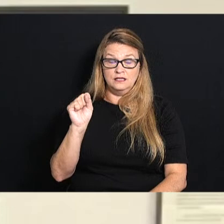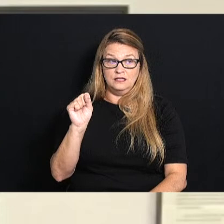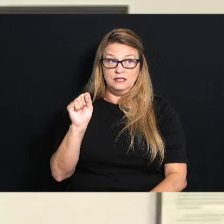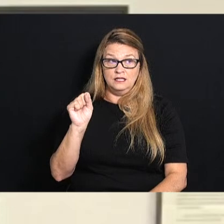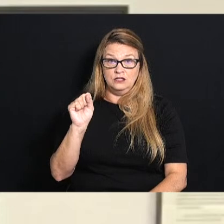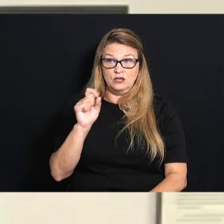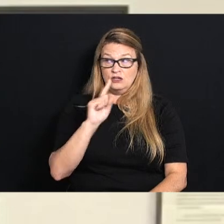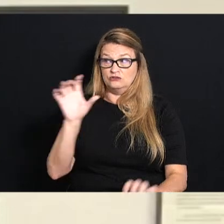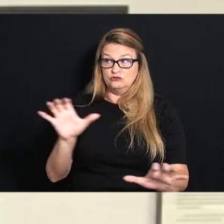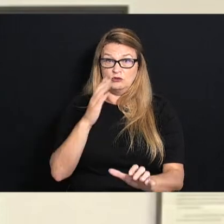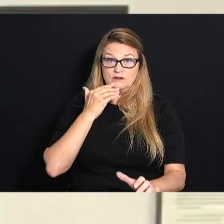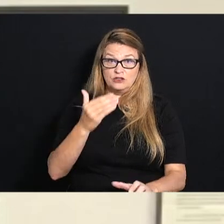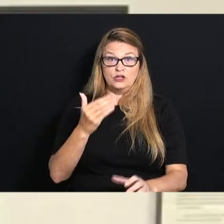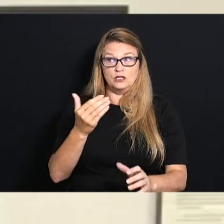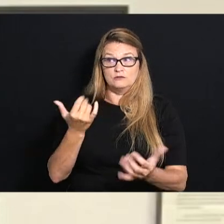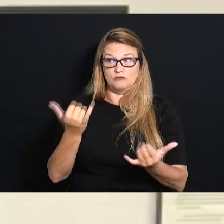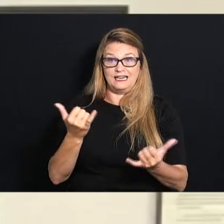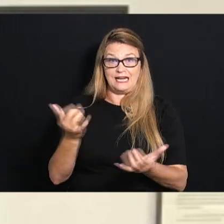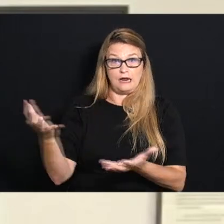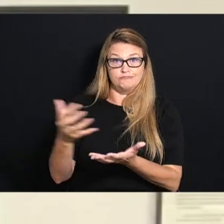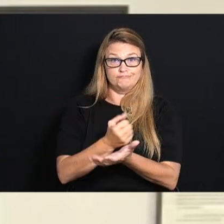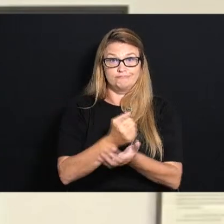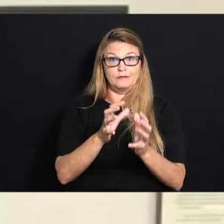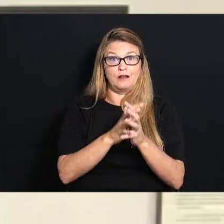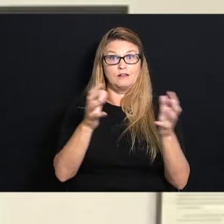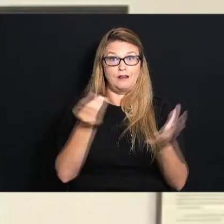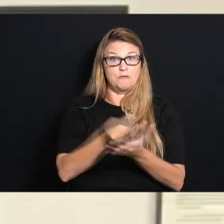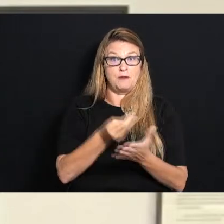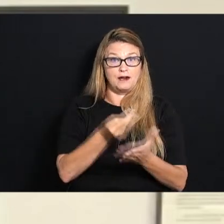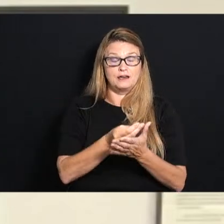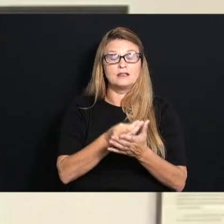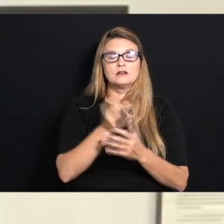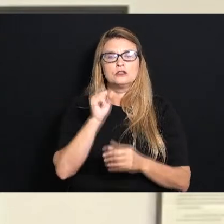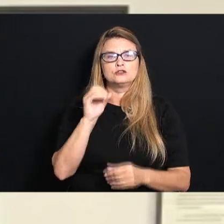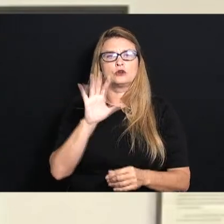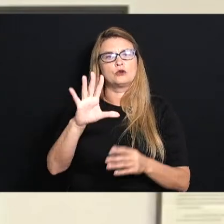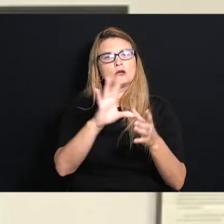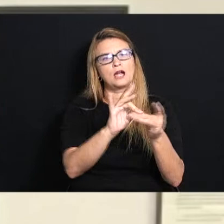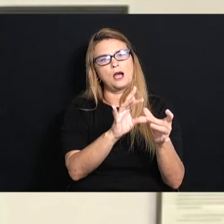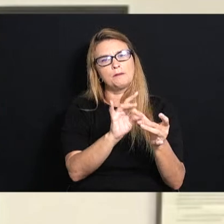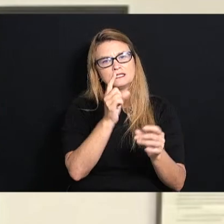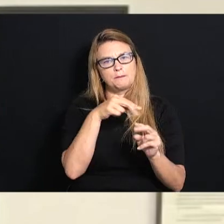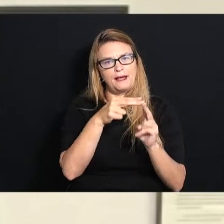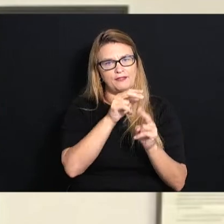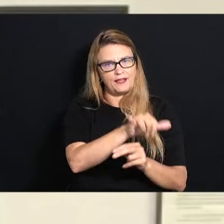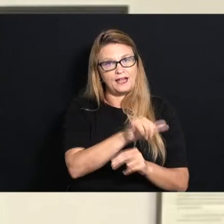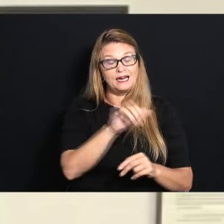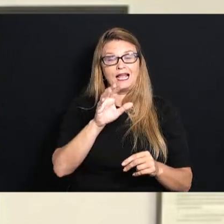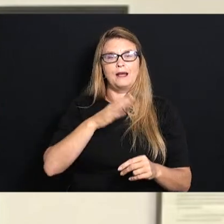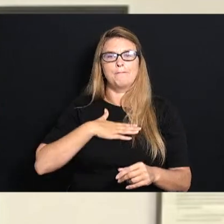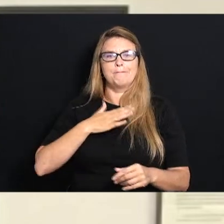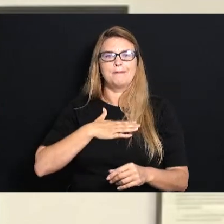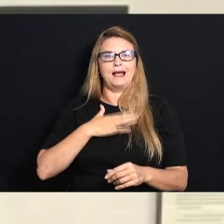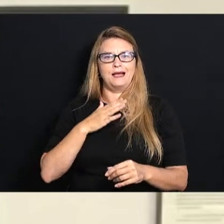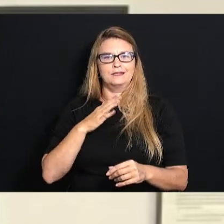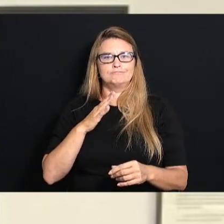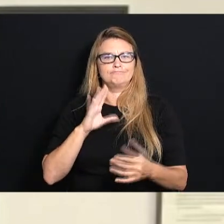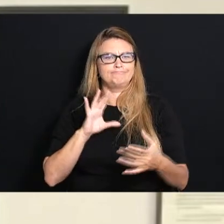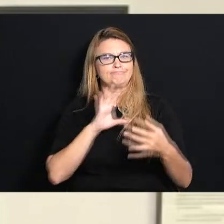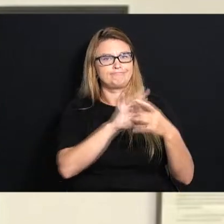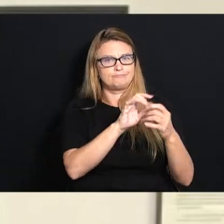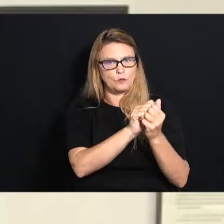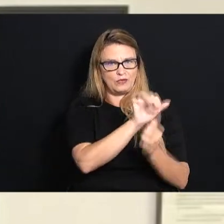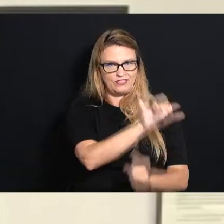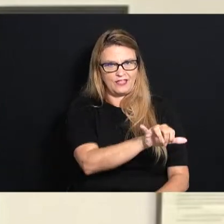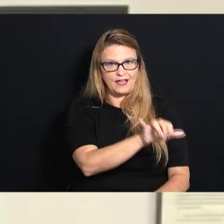right now, generating a lot of revenue. So I wouldn't mind your comments on that. And finally, in regards to that, I had noticed that